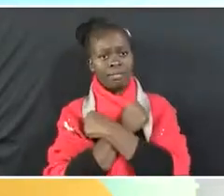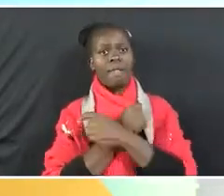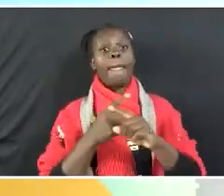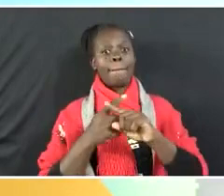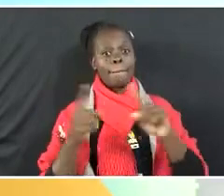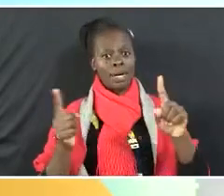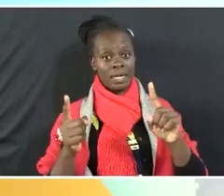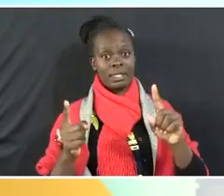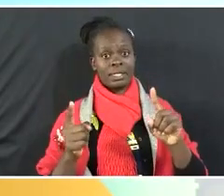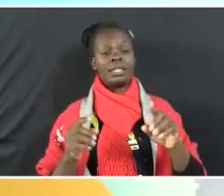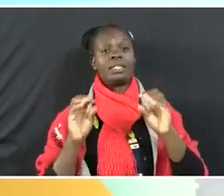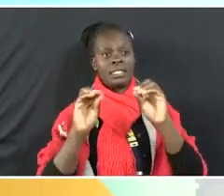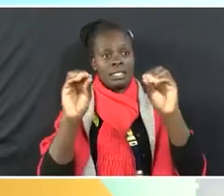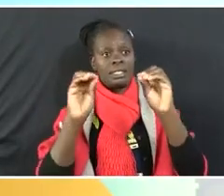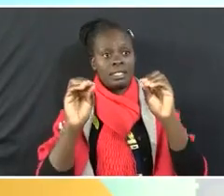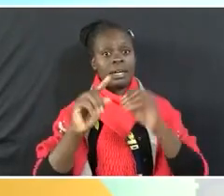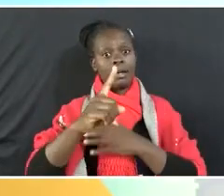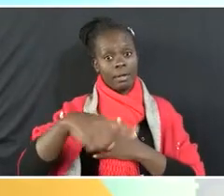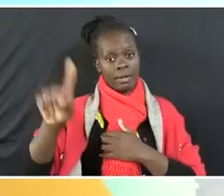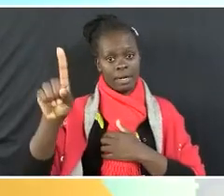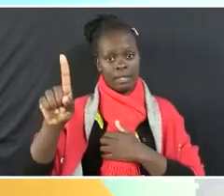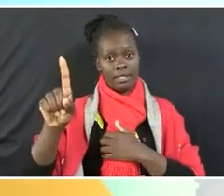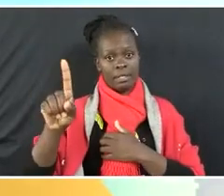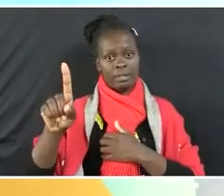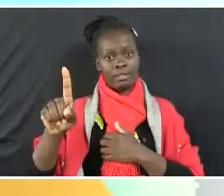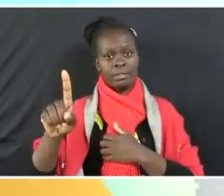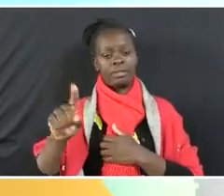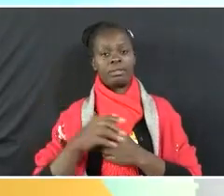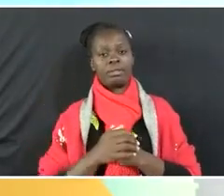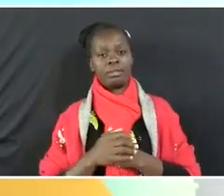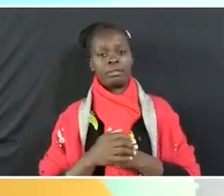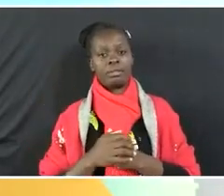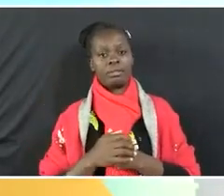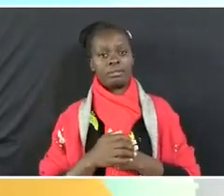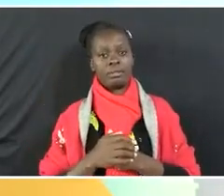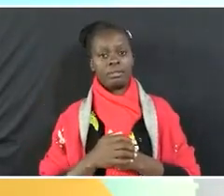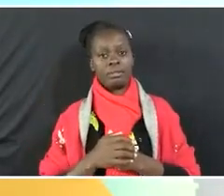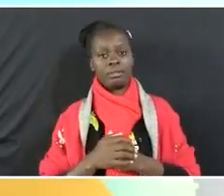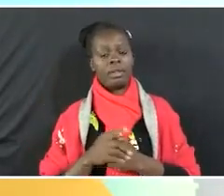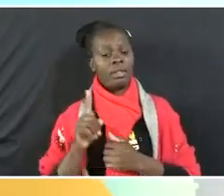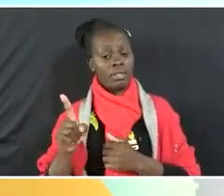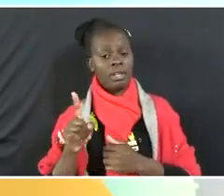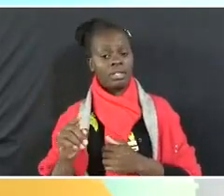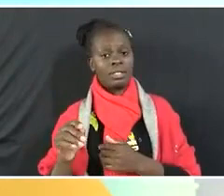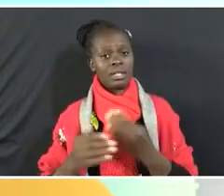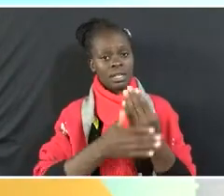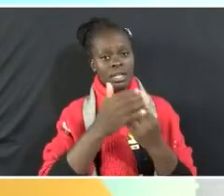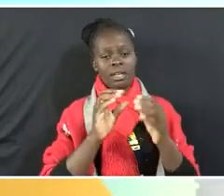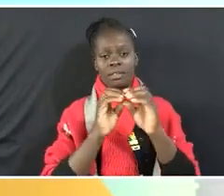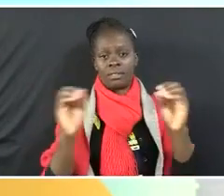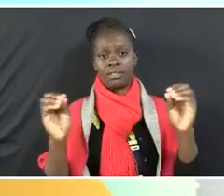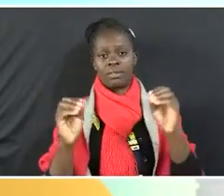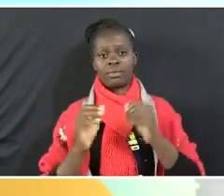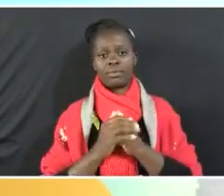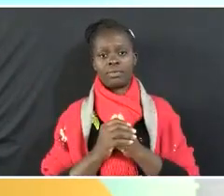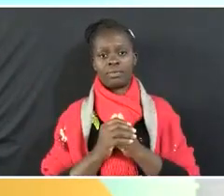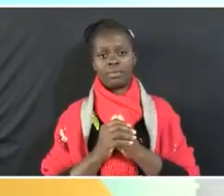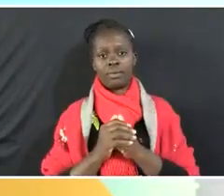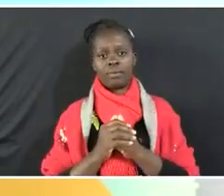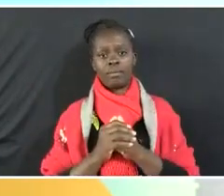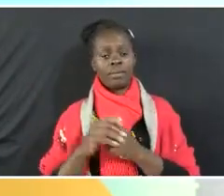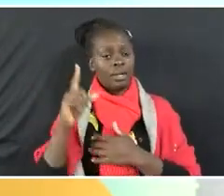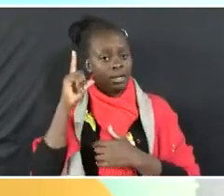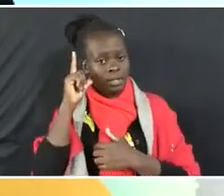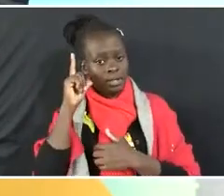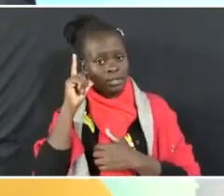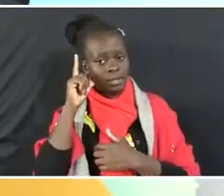It's necessary. Failing to correct them is not love. That's not handling with care. Listen to the